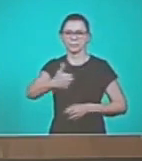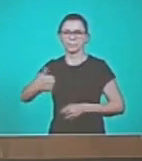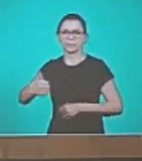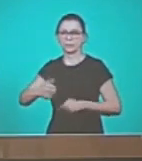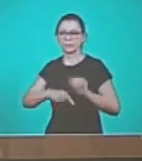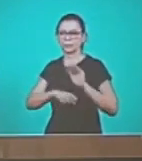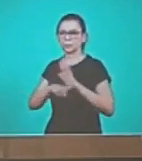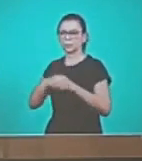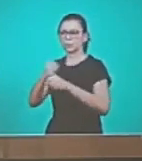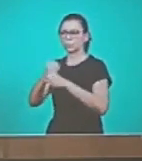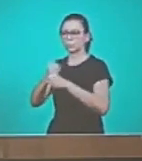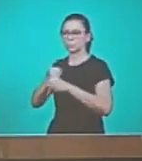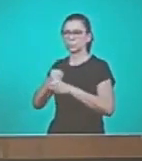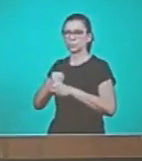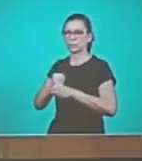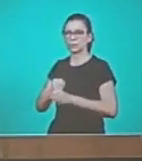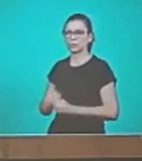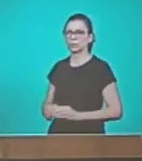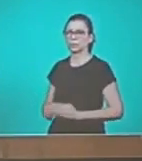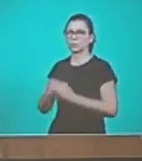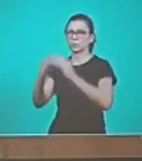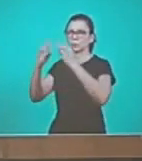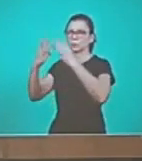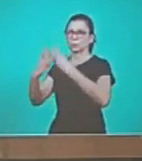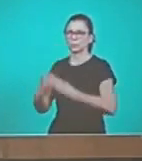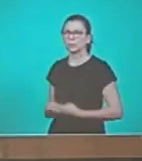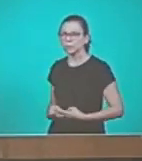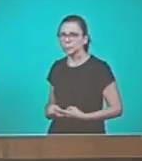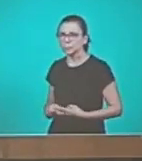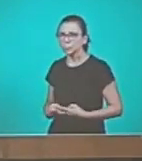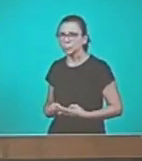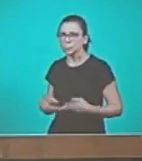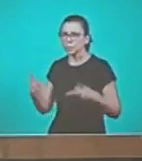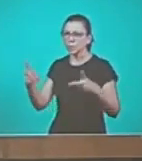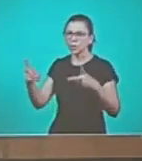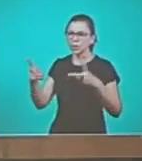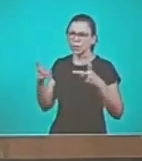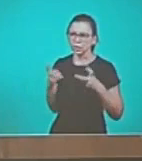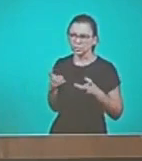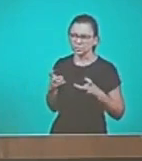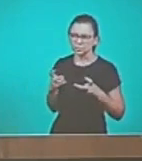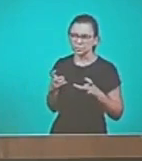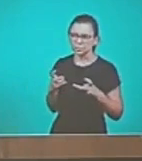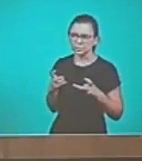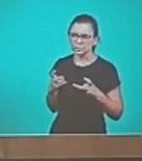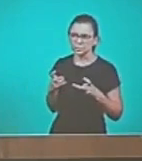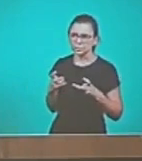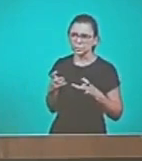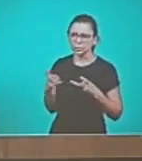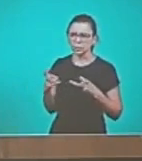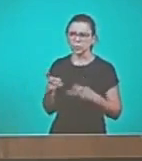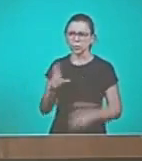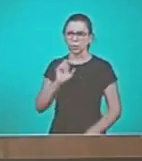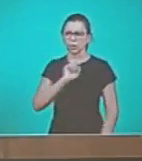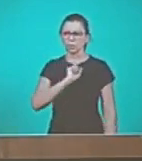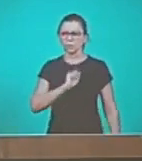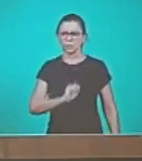saw all the list of what was written of the priests. And he had observed